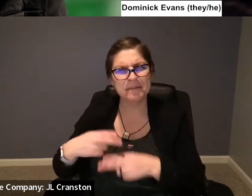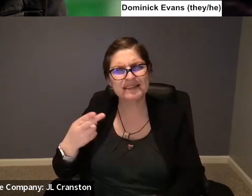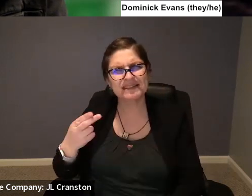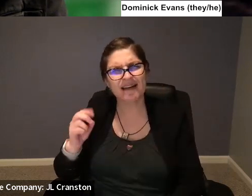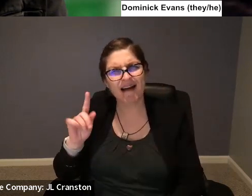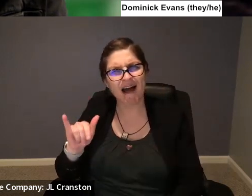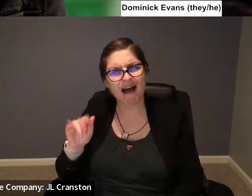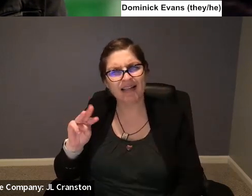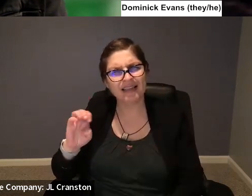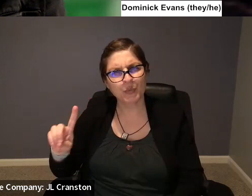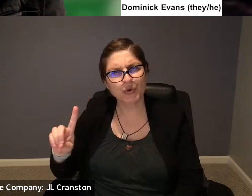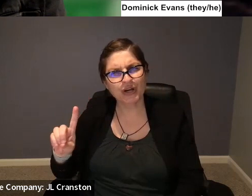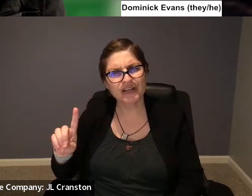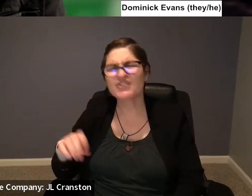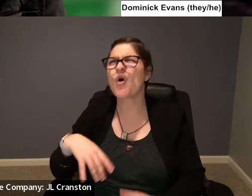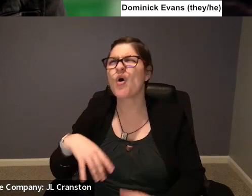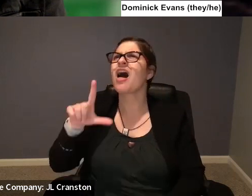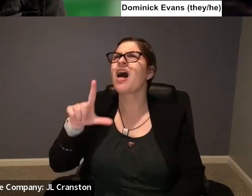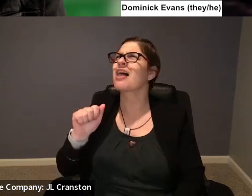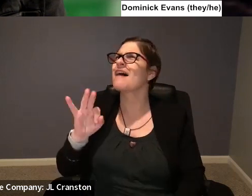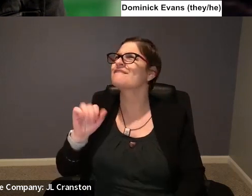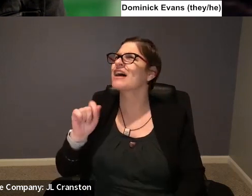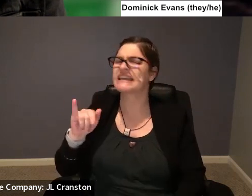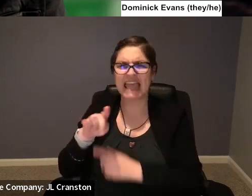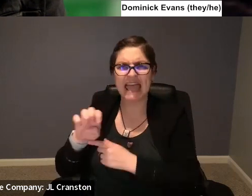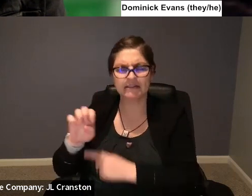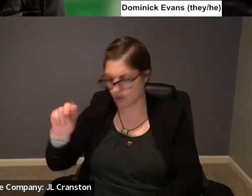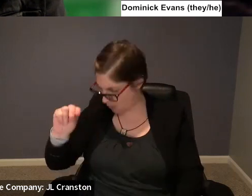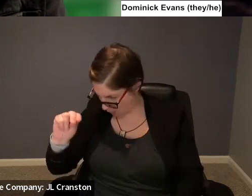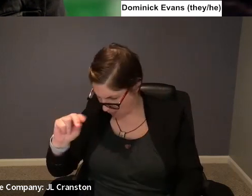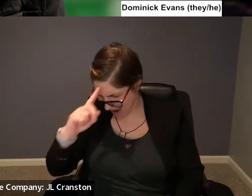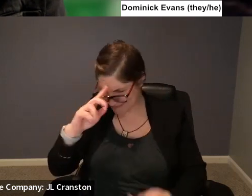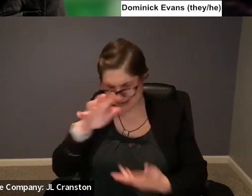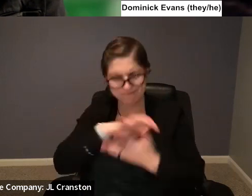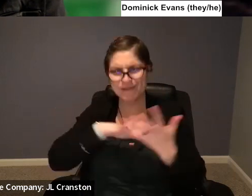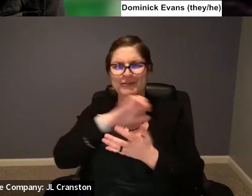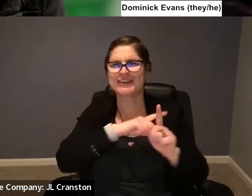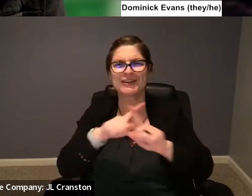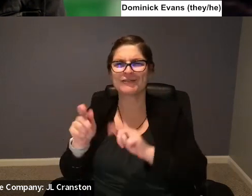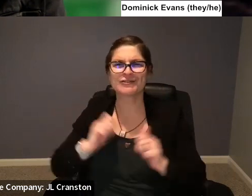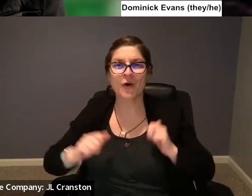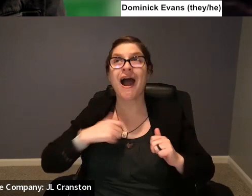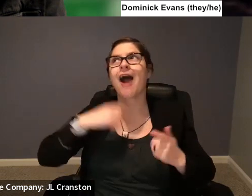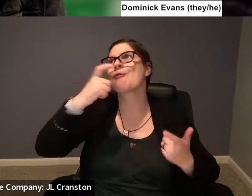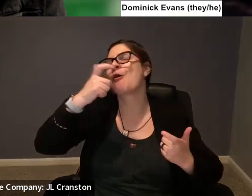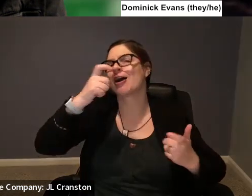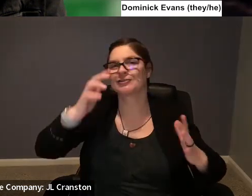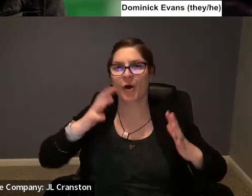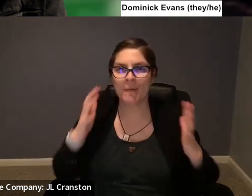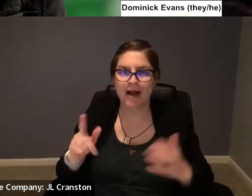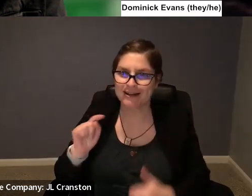It's Lafayette, is it? No, not Lafayette. I'm mixing up all my shows. I watch so much TV. I don't think